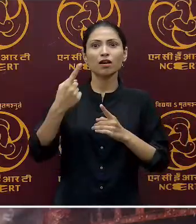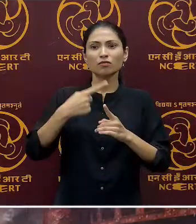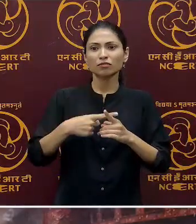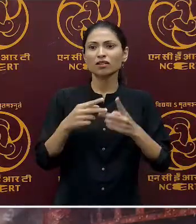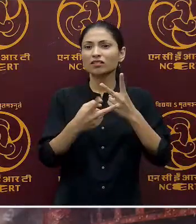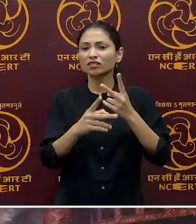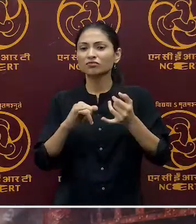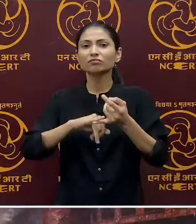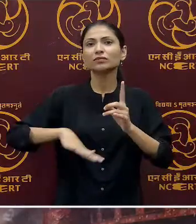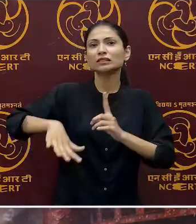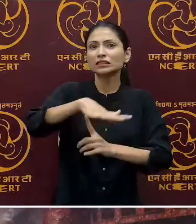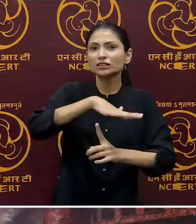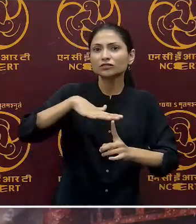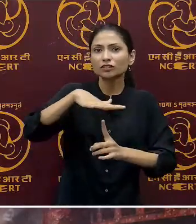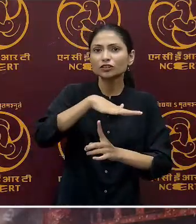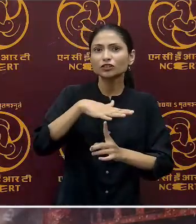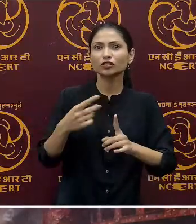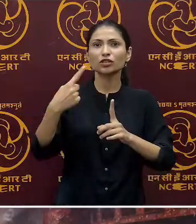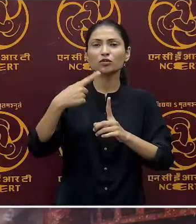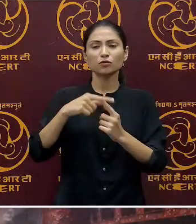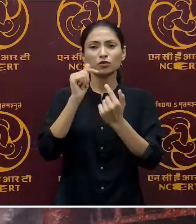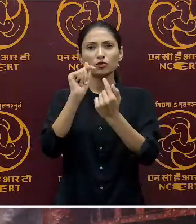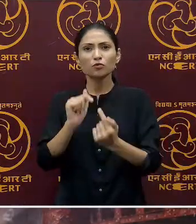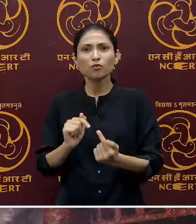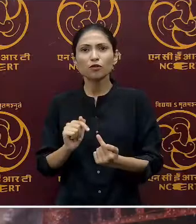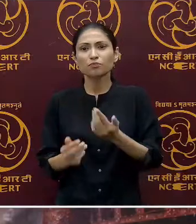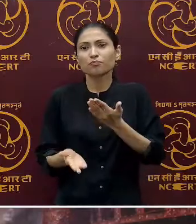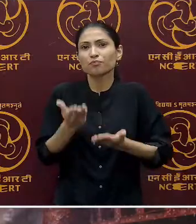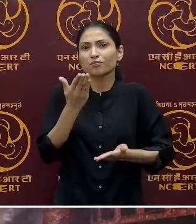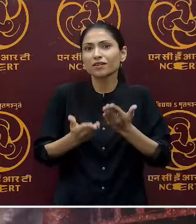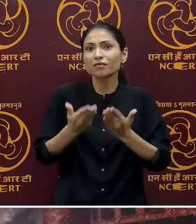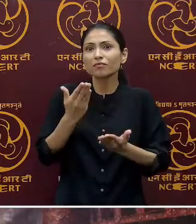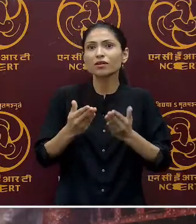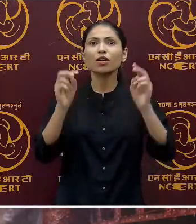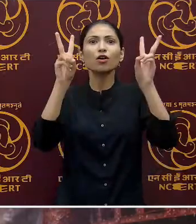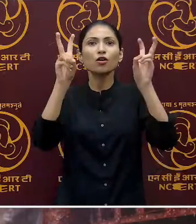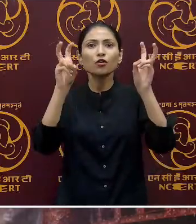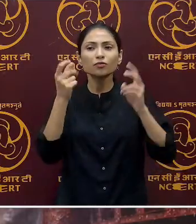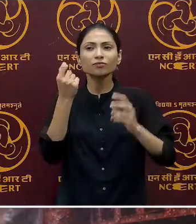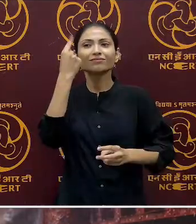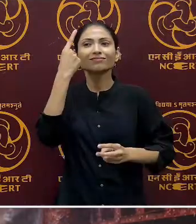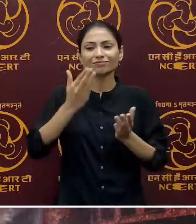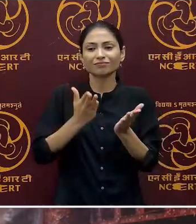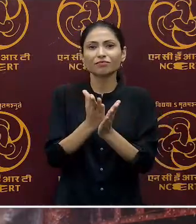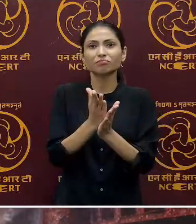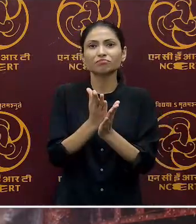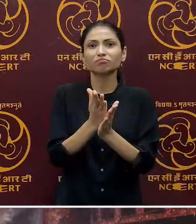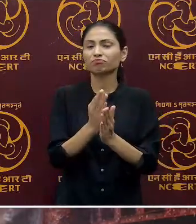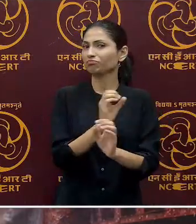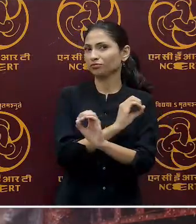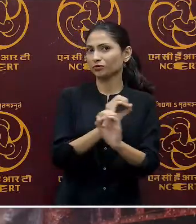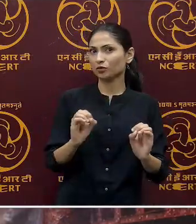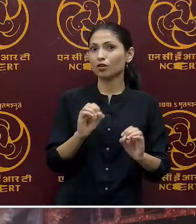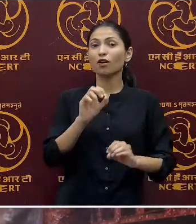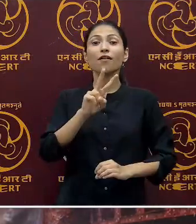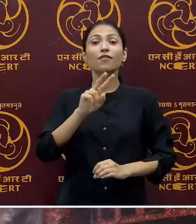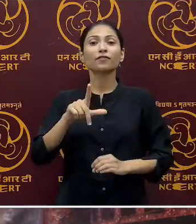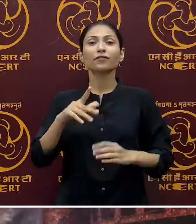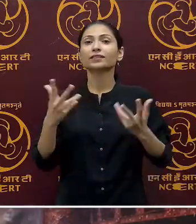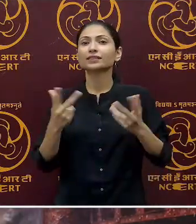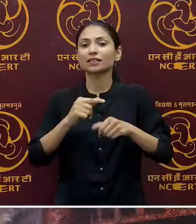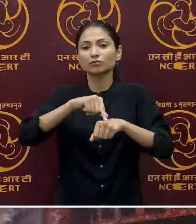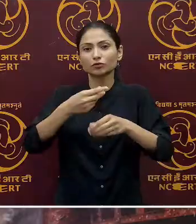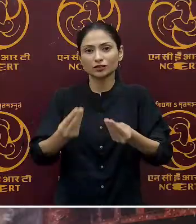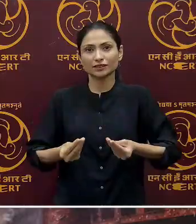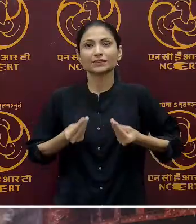not understand the concept in a very precise manner. So virtual labs are the platforms which provide these